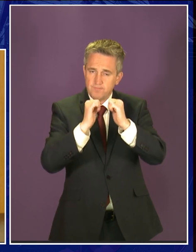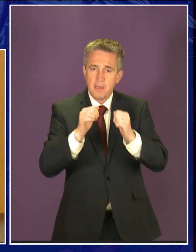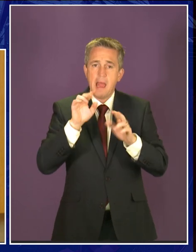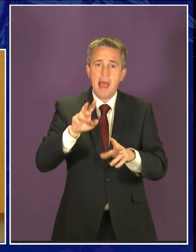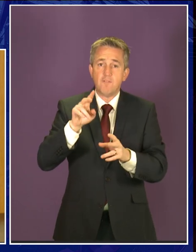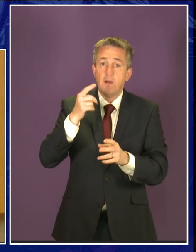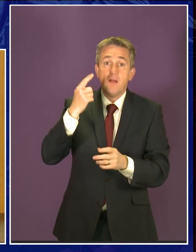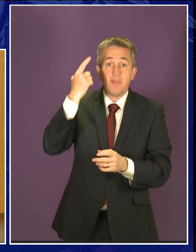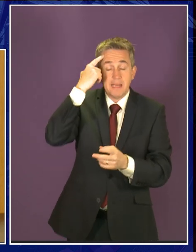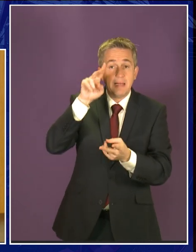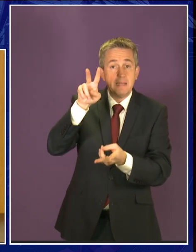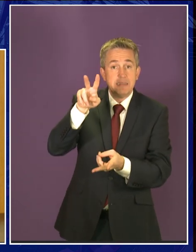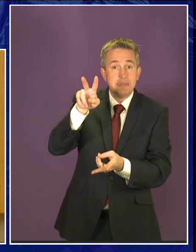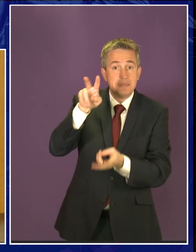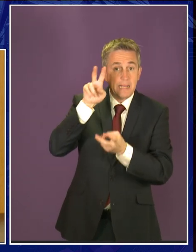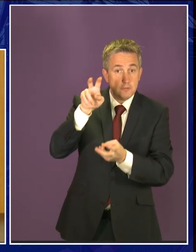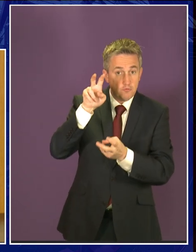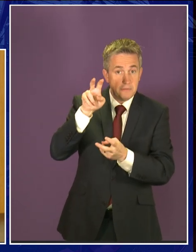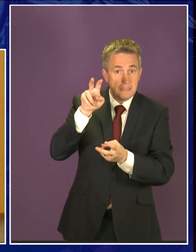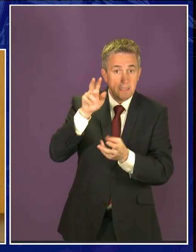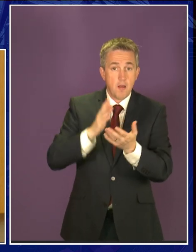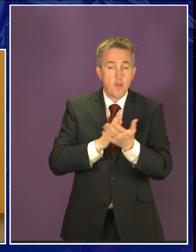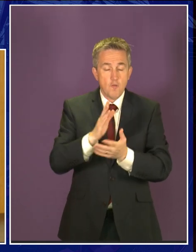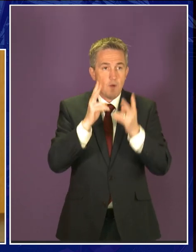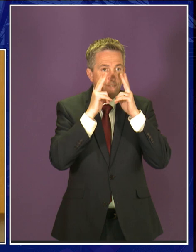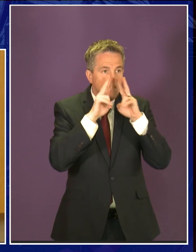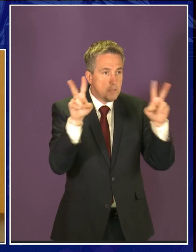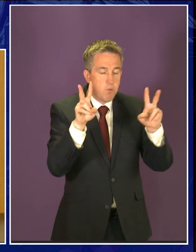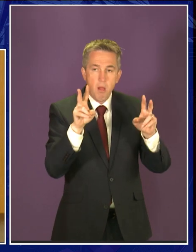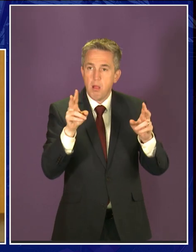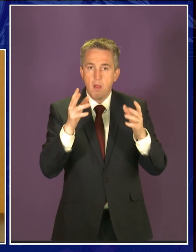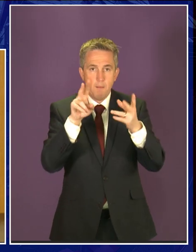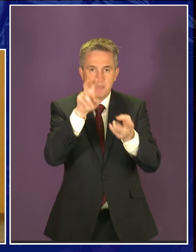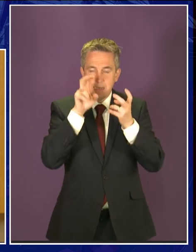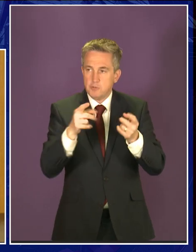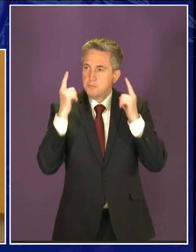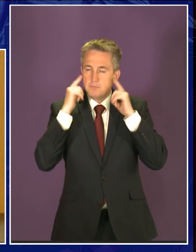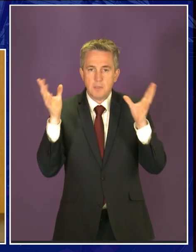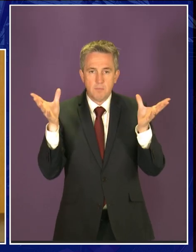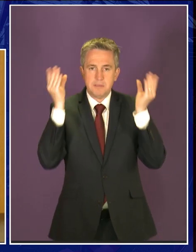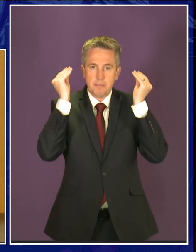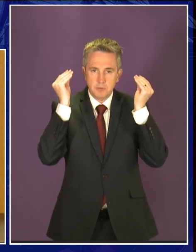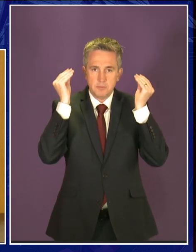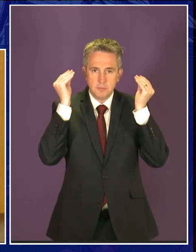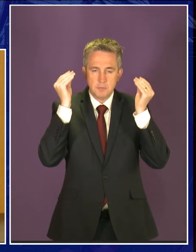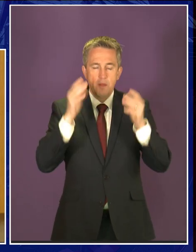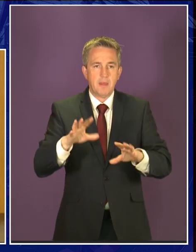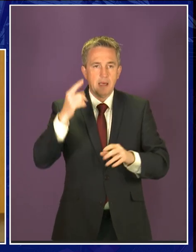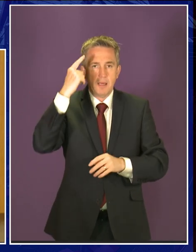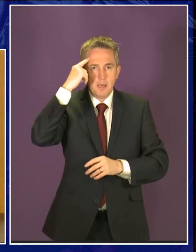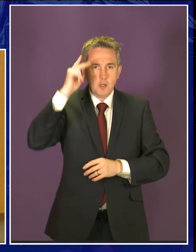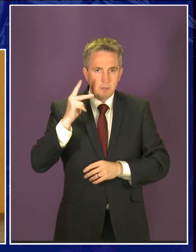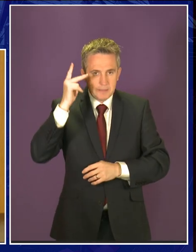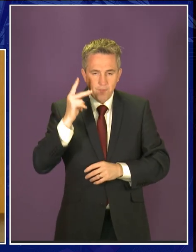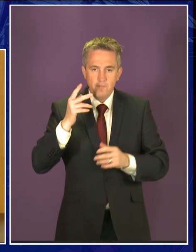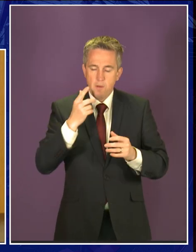sensory and perceptual system, involved in tactile, visual, and auditory perception, the cognitive and executive function system,